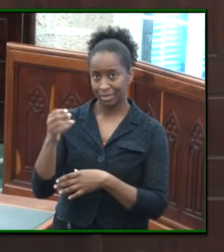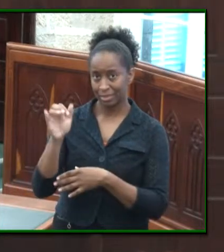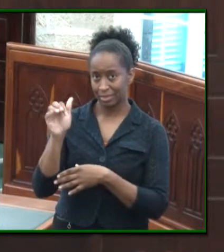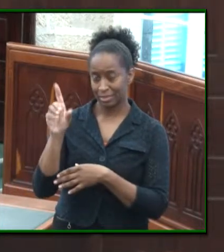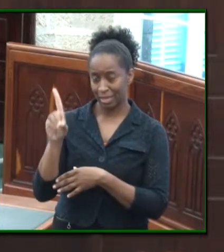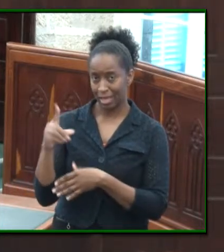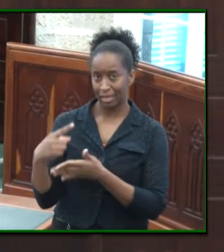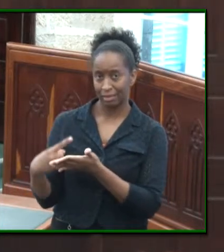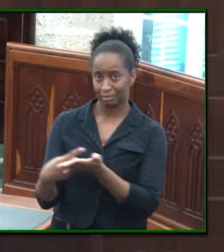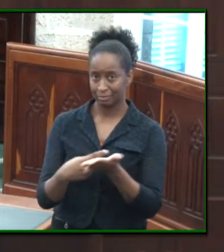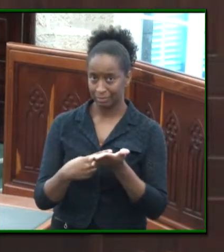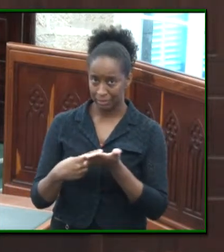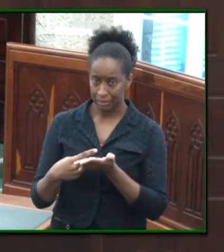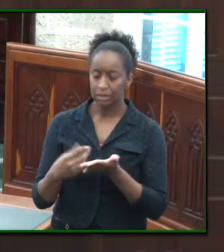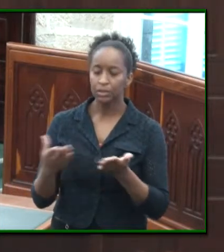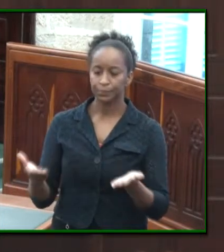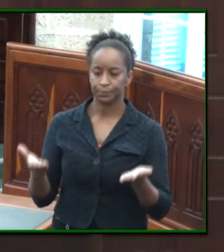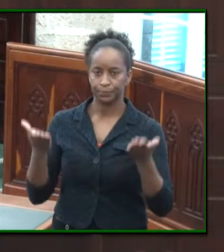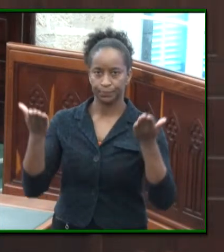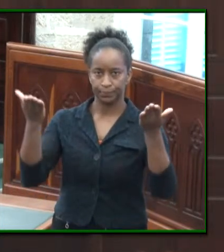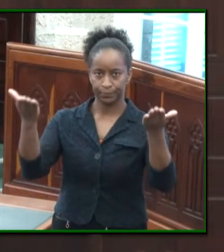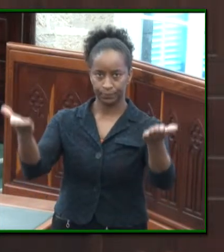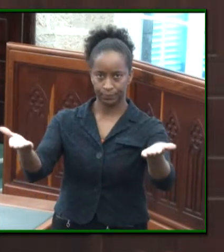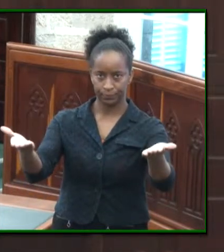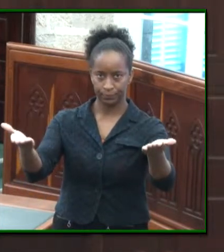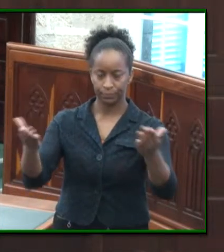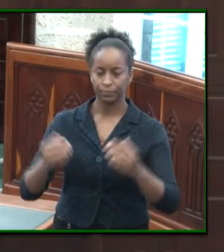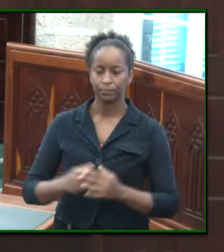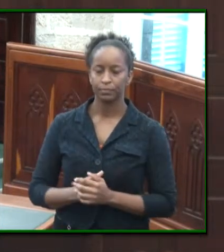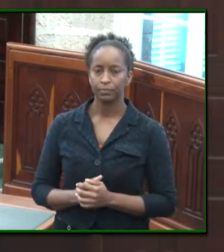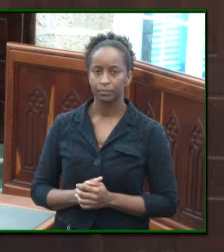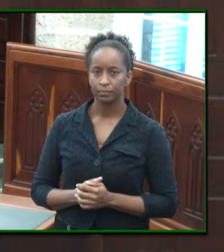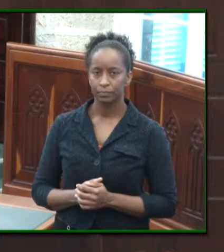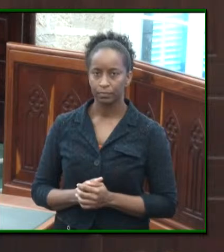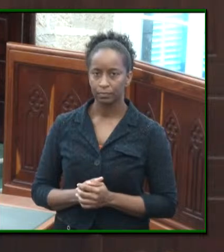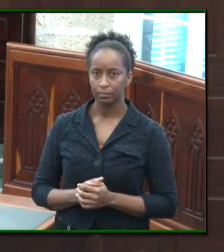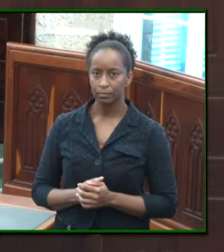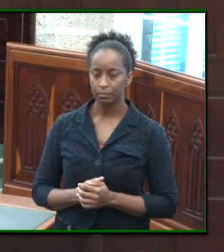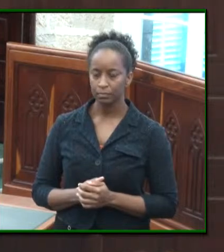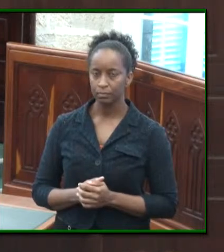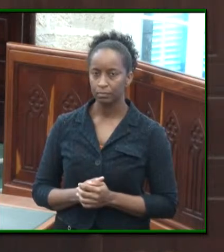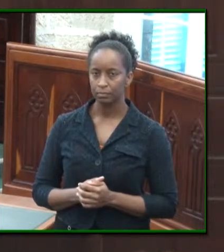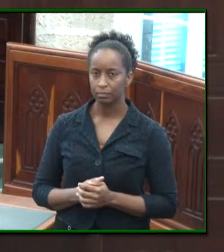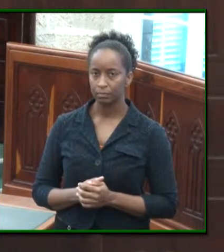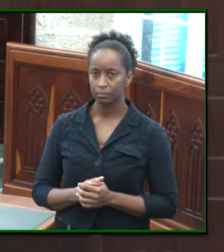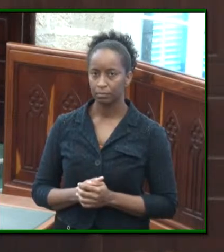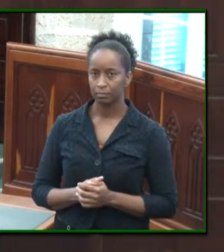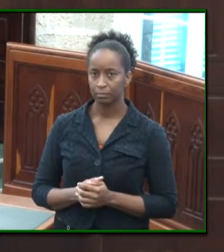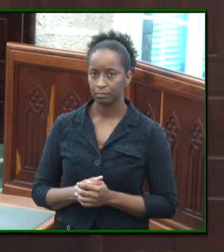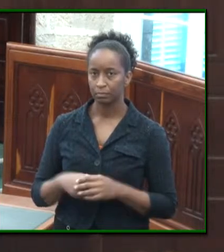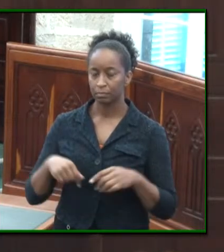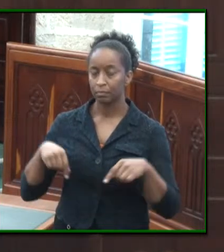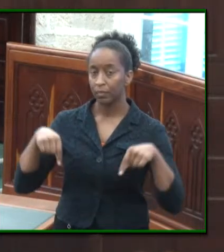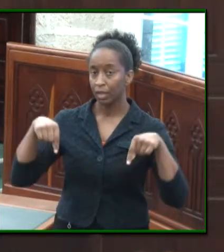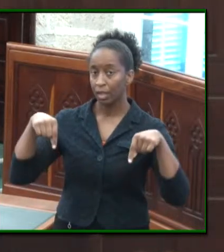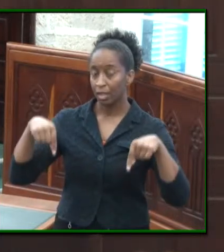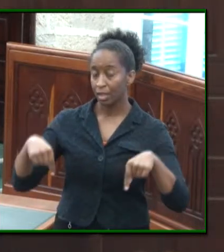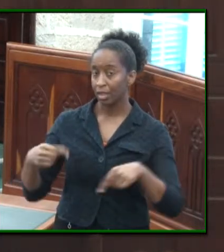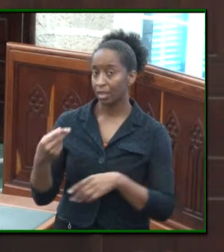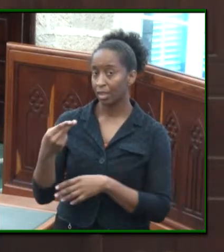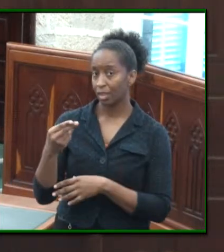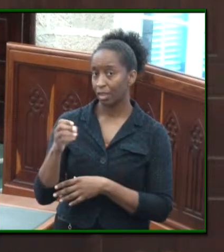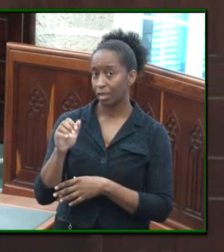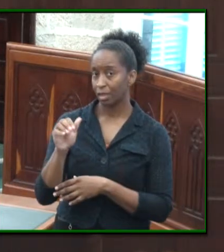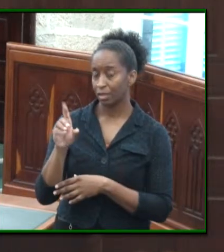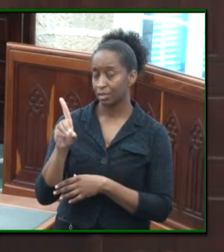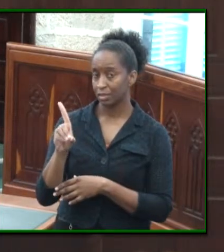The question is that this head 30 stand